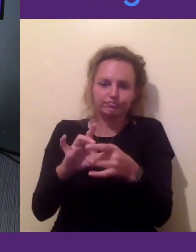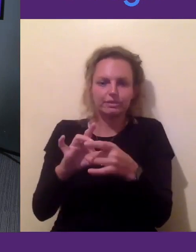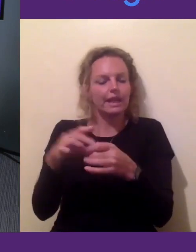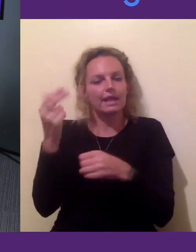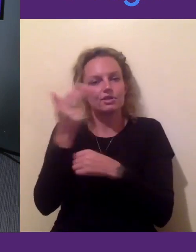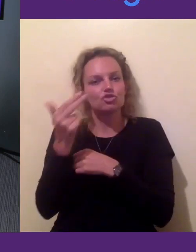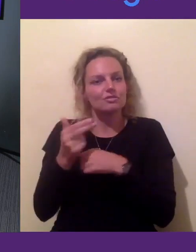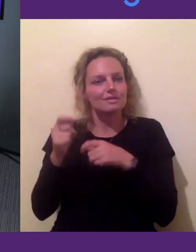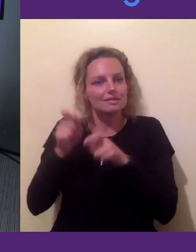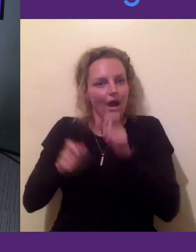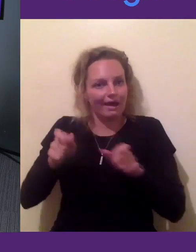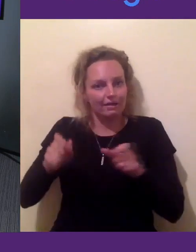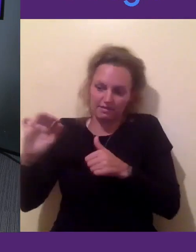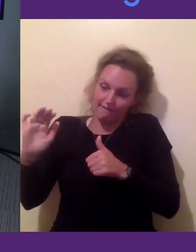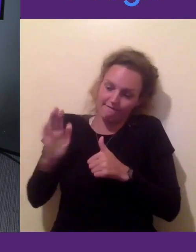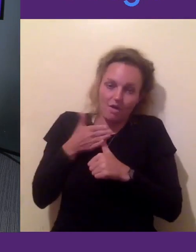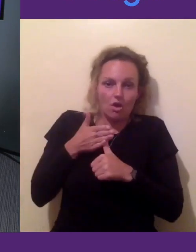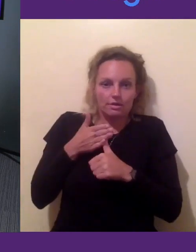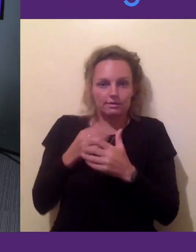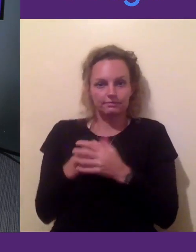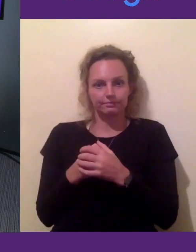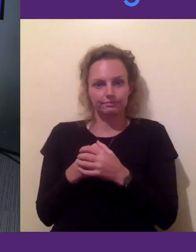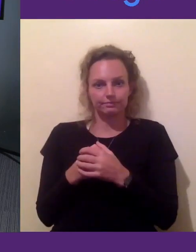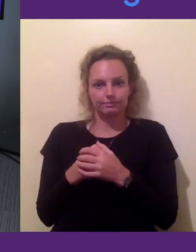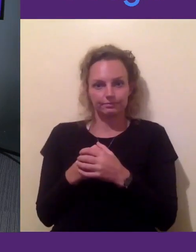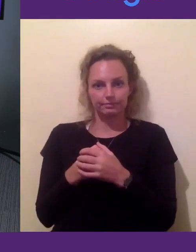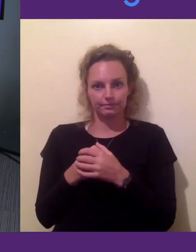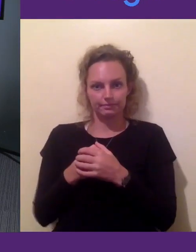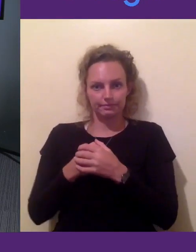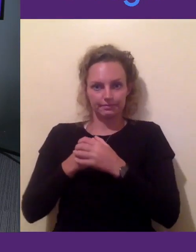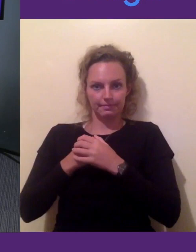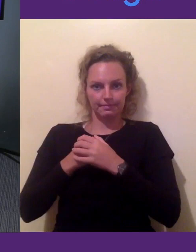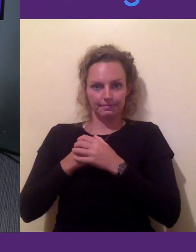Katie or Phil, who wants to go first?